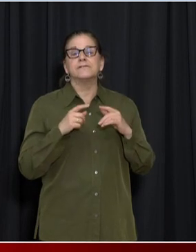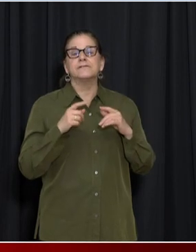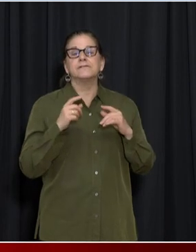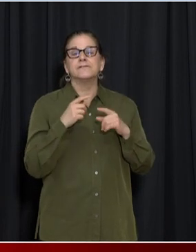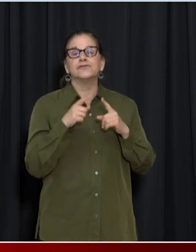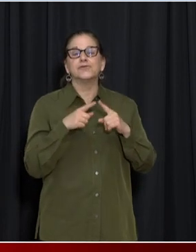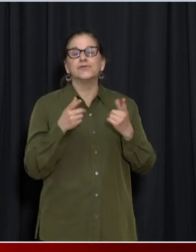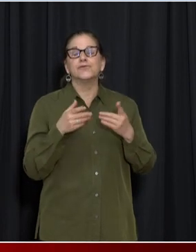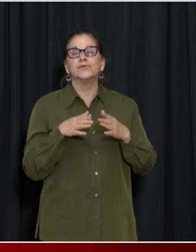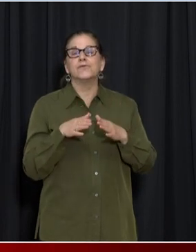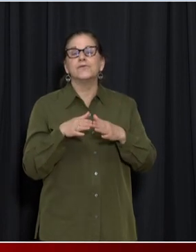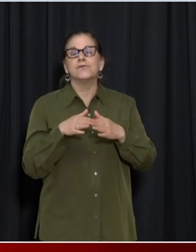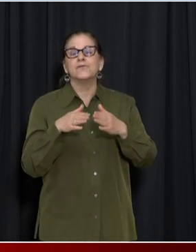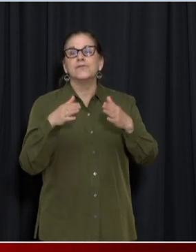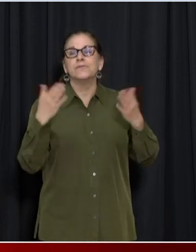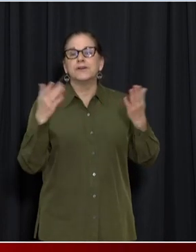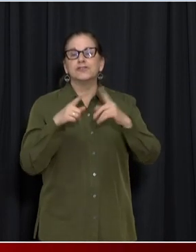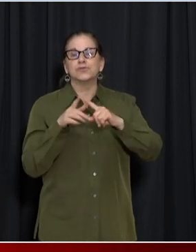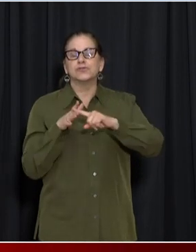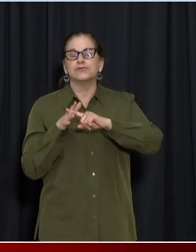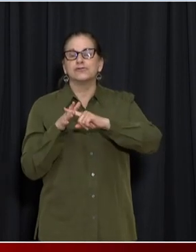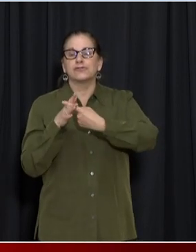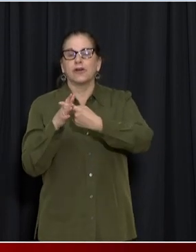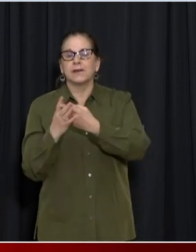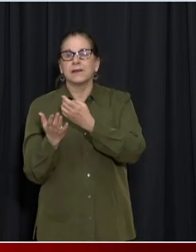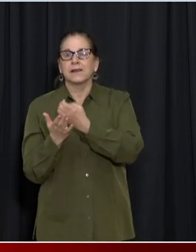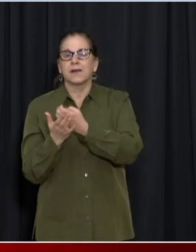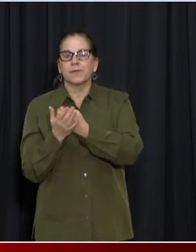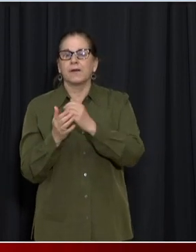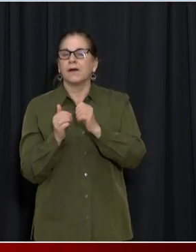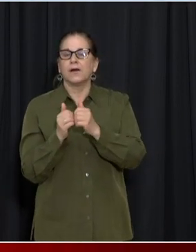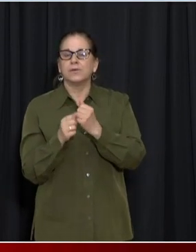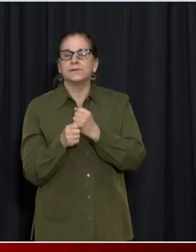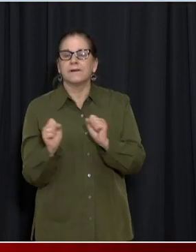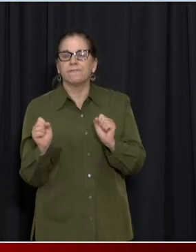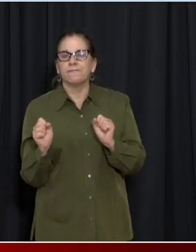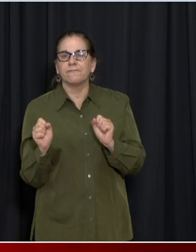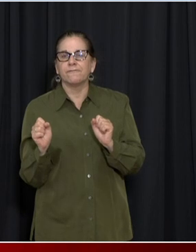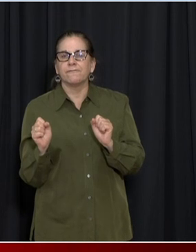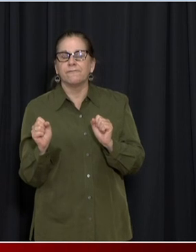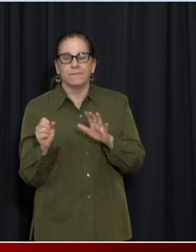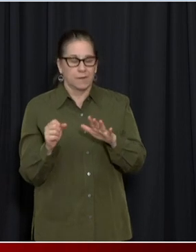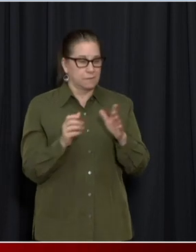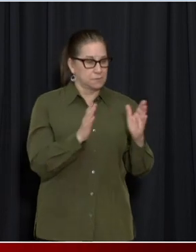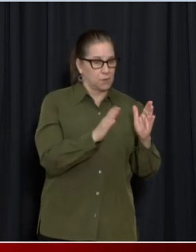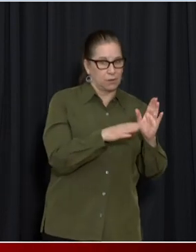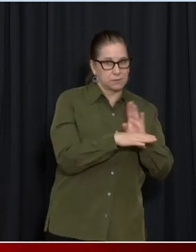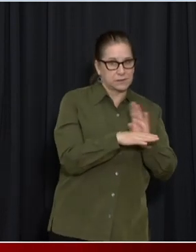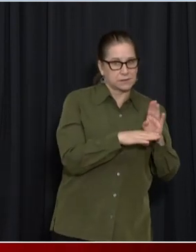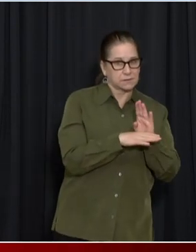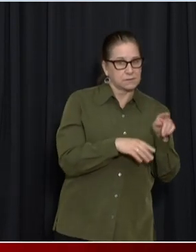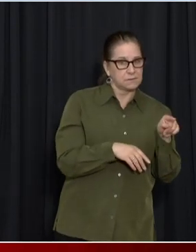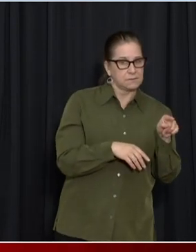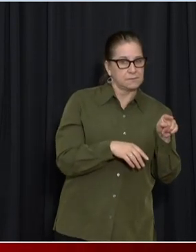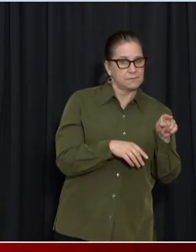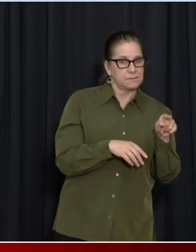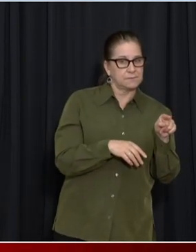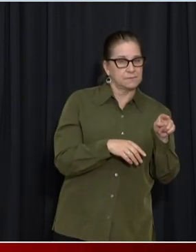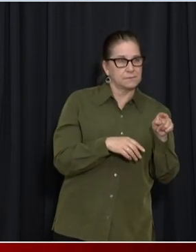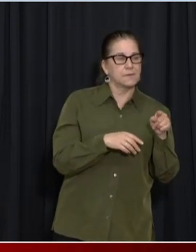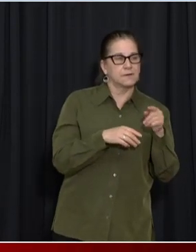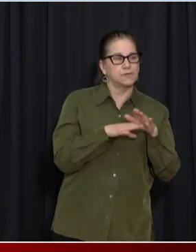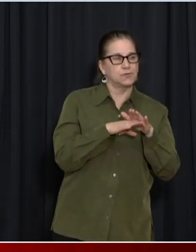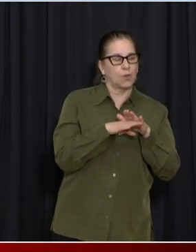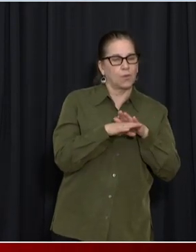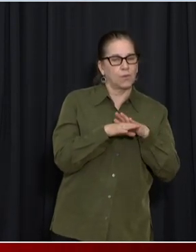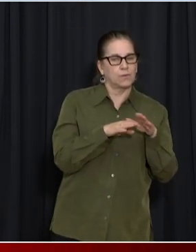our employers, and especially our small businesses. The advisory group recommends Stage 1 take an incremental approach, with personal services